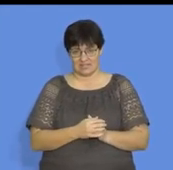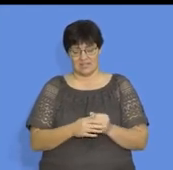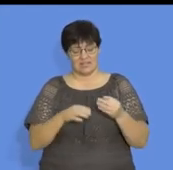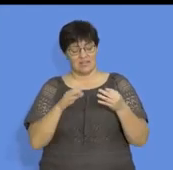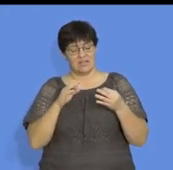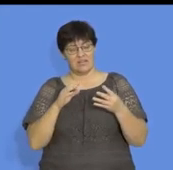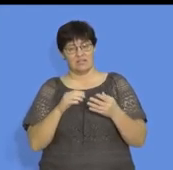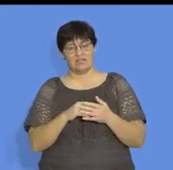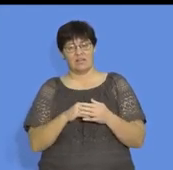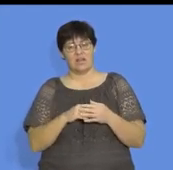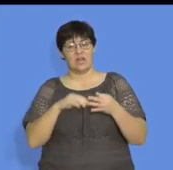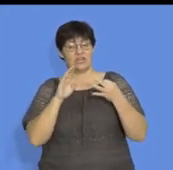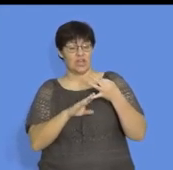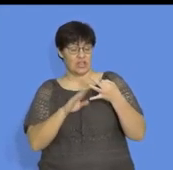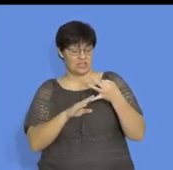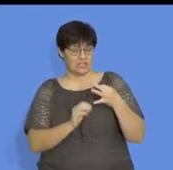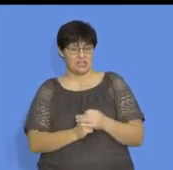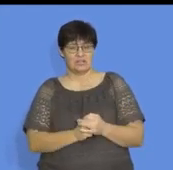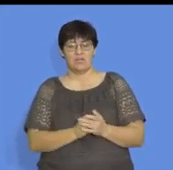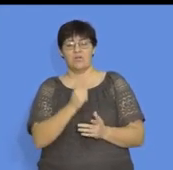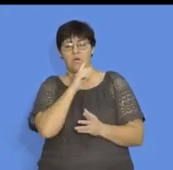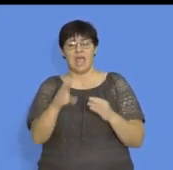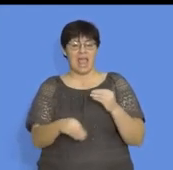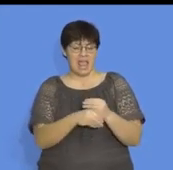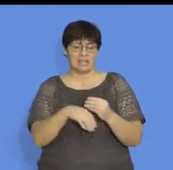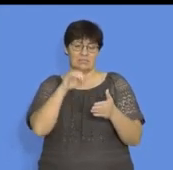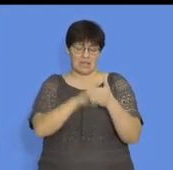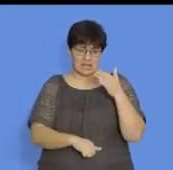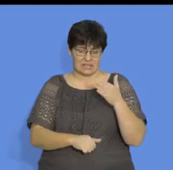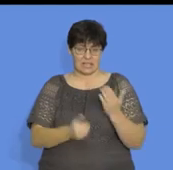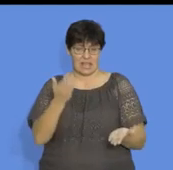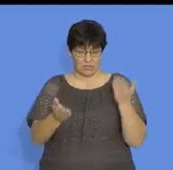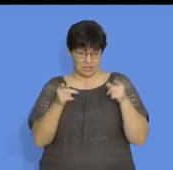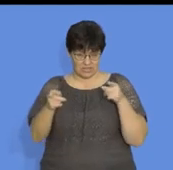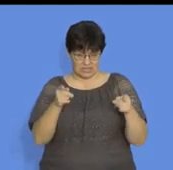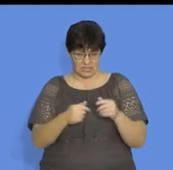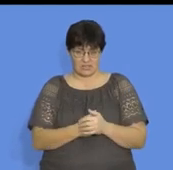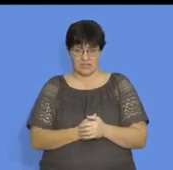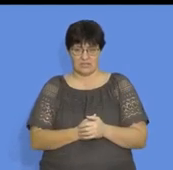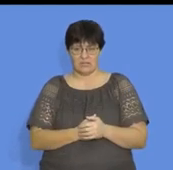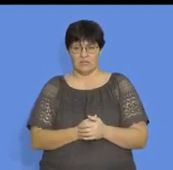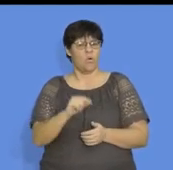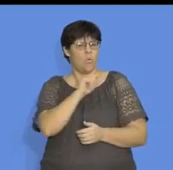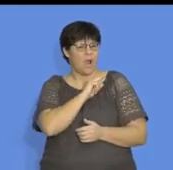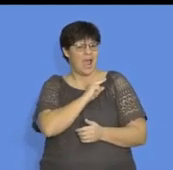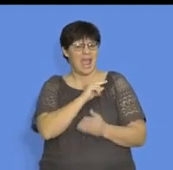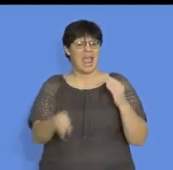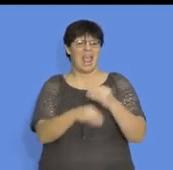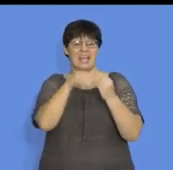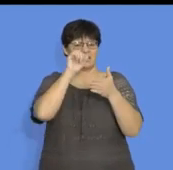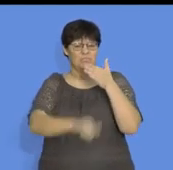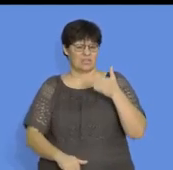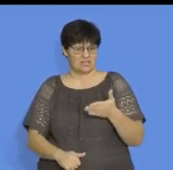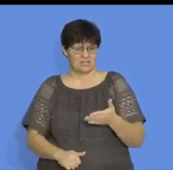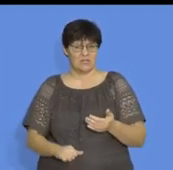then the third step will be you add or subtract the equations. Why do you do that?